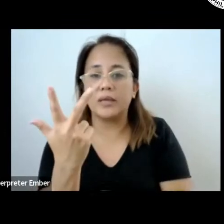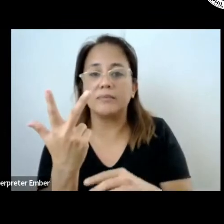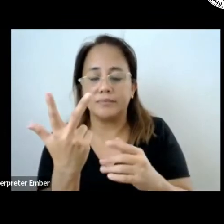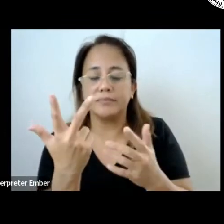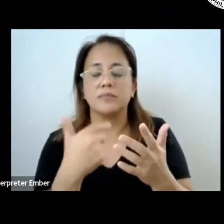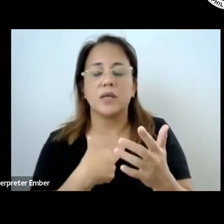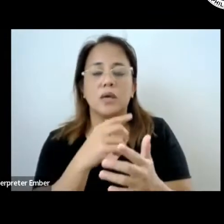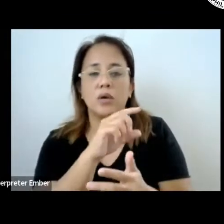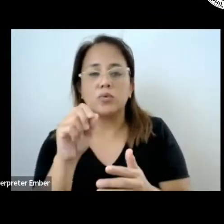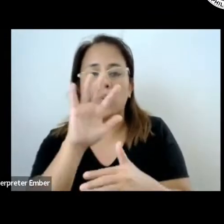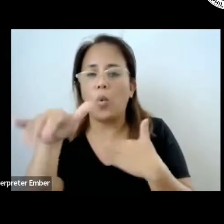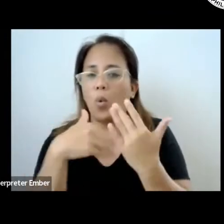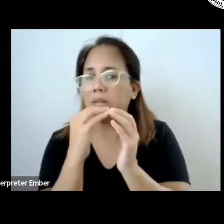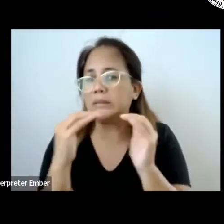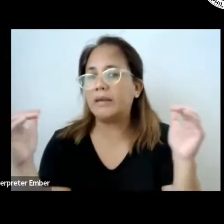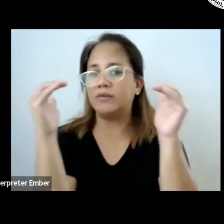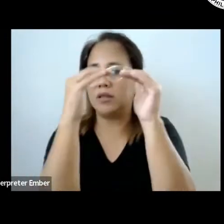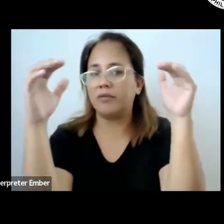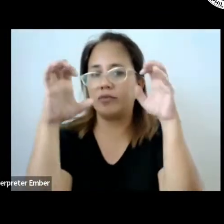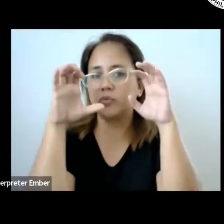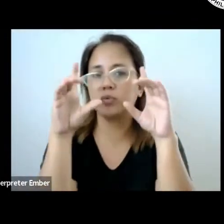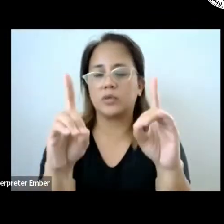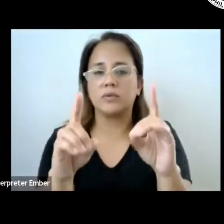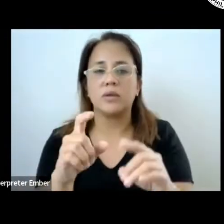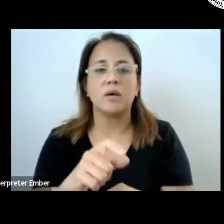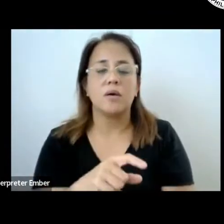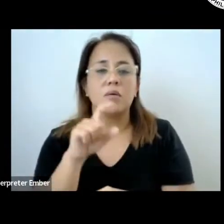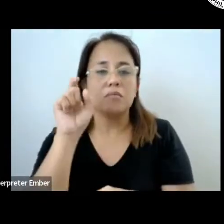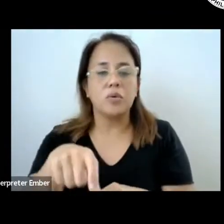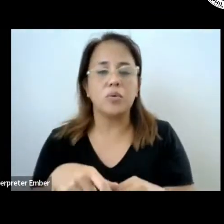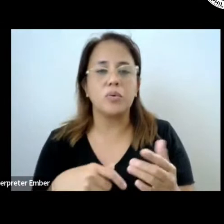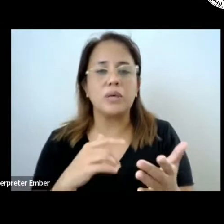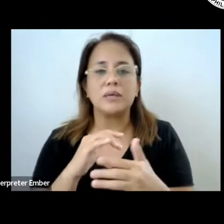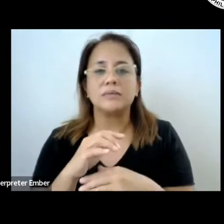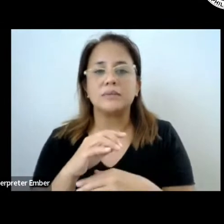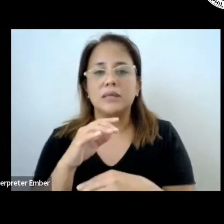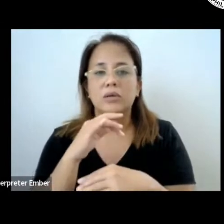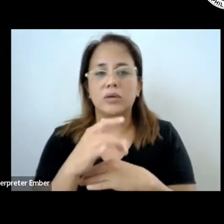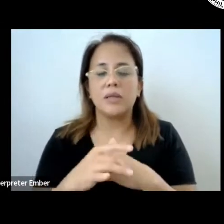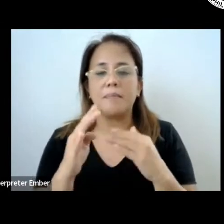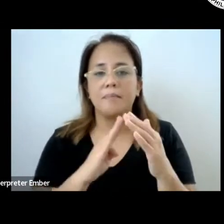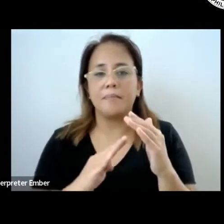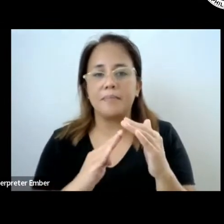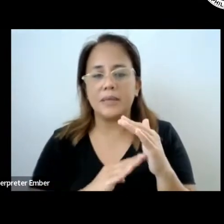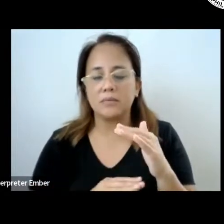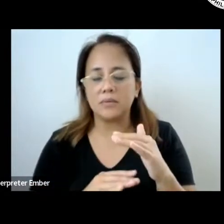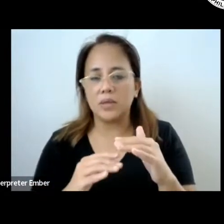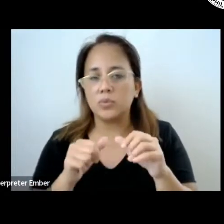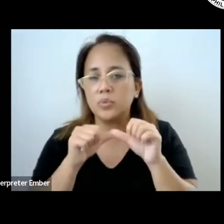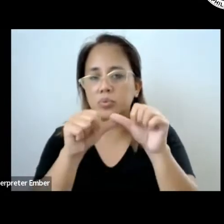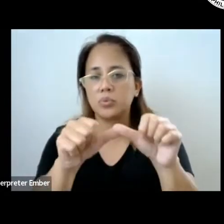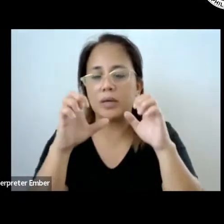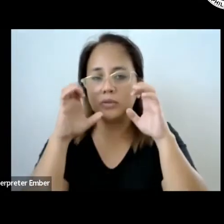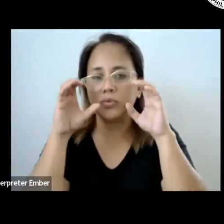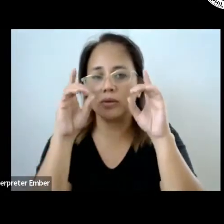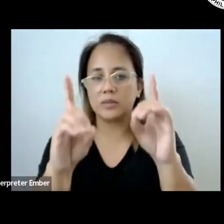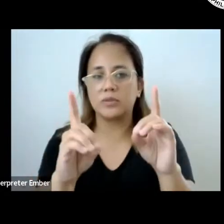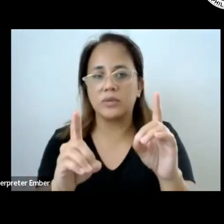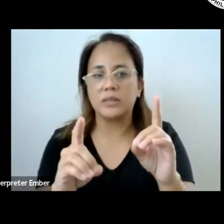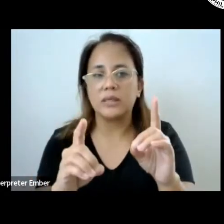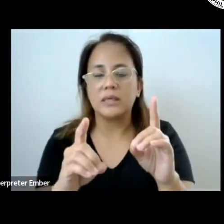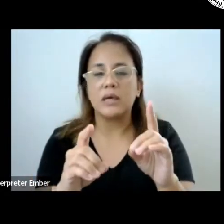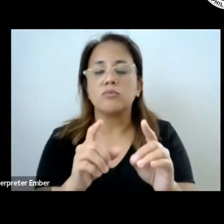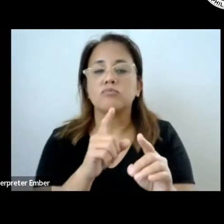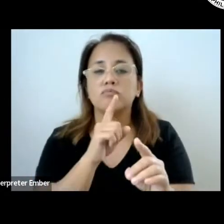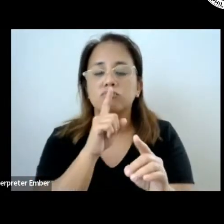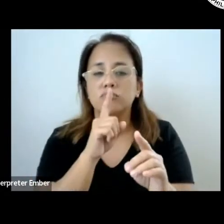all levels of education, that is early basic higher and continuing education, is ensured as